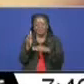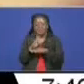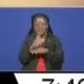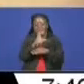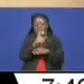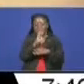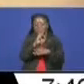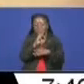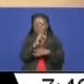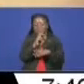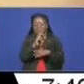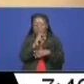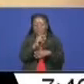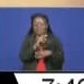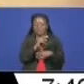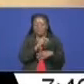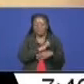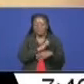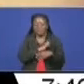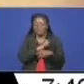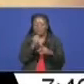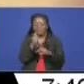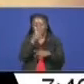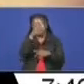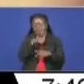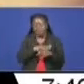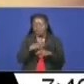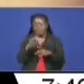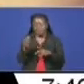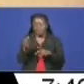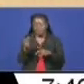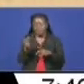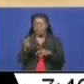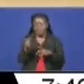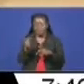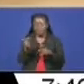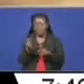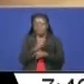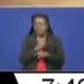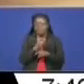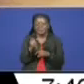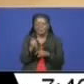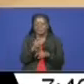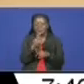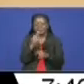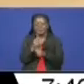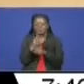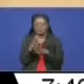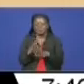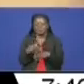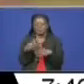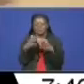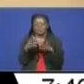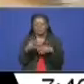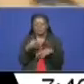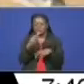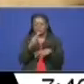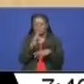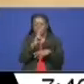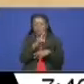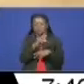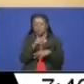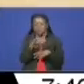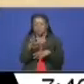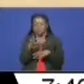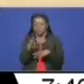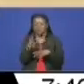CS Enterprise Hitman getting to the Commander Security Truckers in the early innings, already up 3-2 in this series. The Hitmen avoiding the bad turn